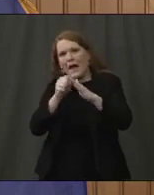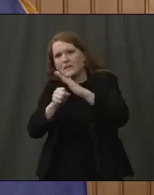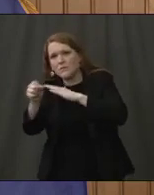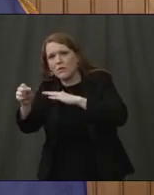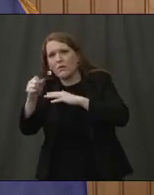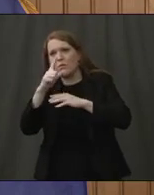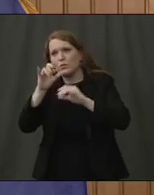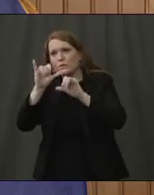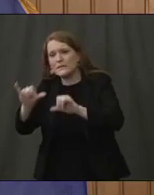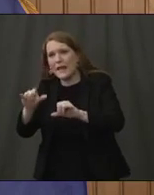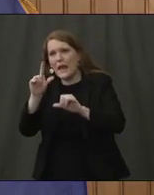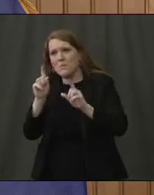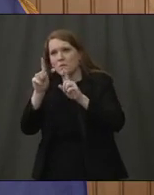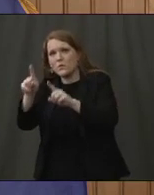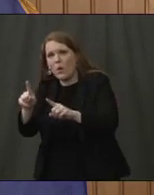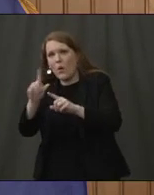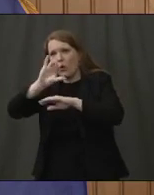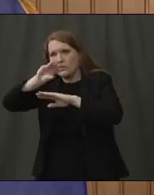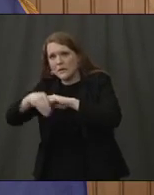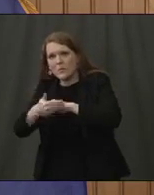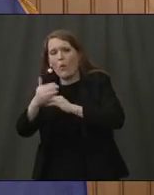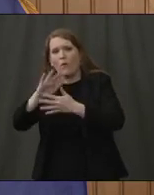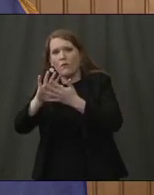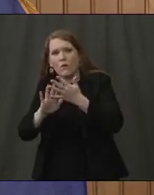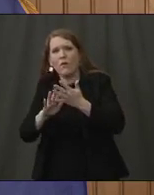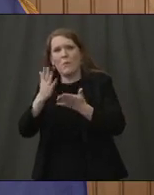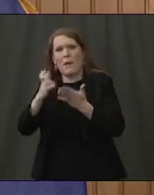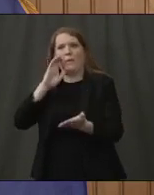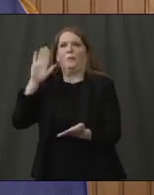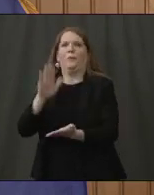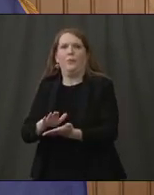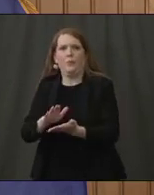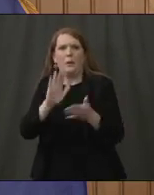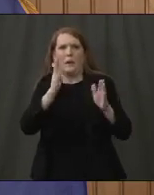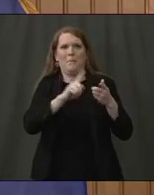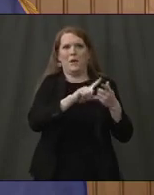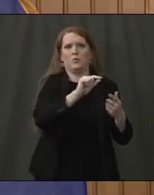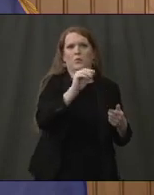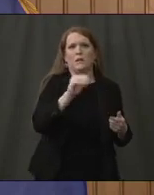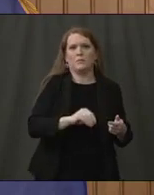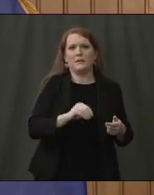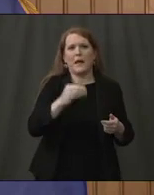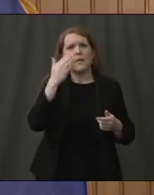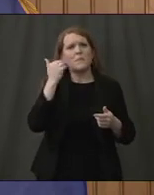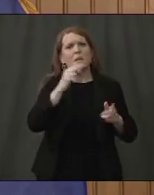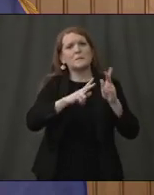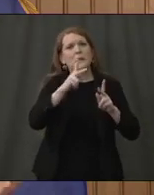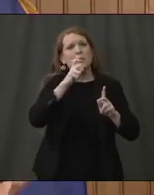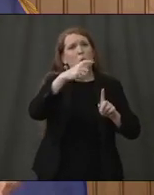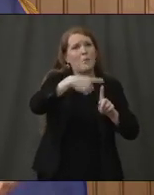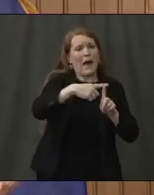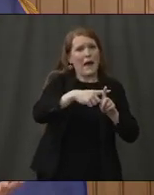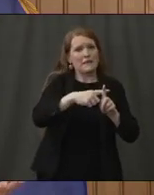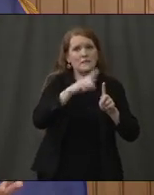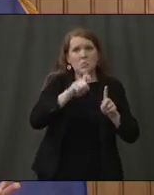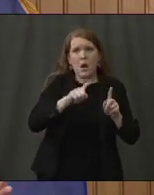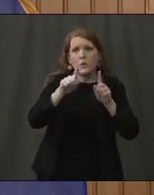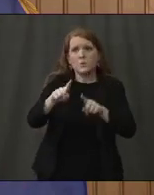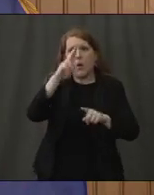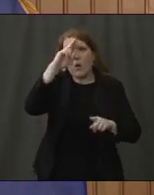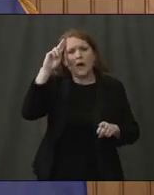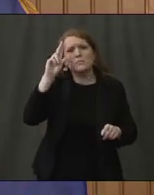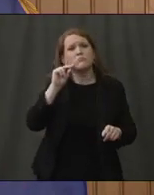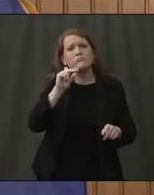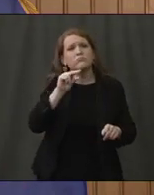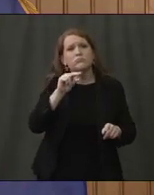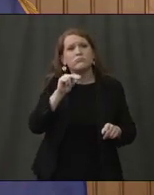than that because the number of people hospitalized is not based upon just the number of people we've tested, but it's based upon everybody